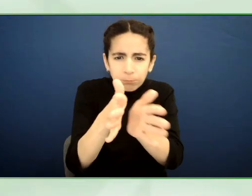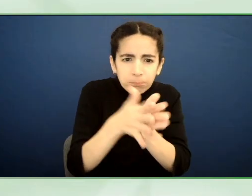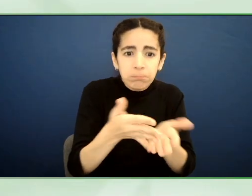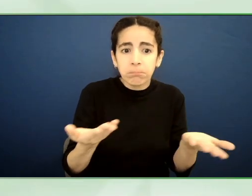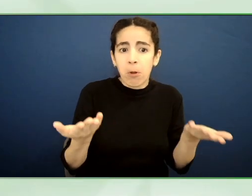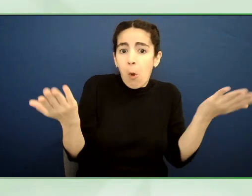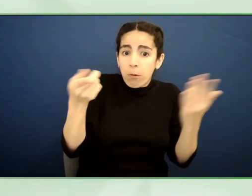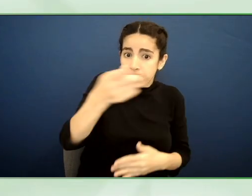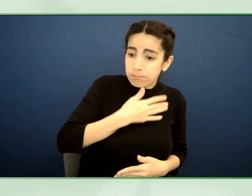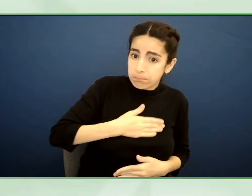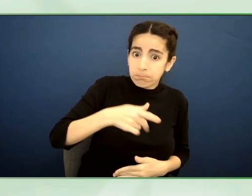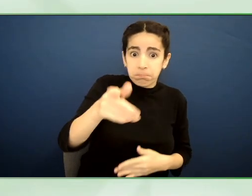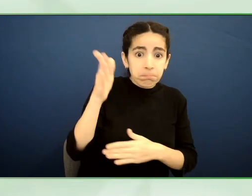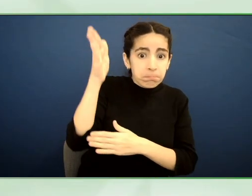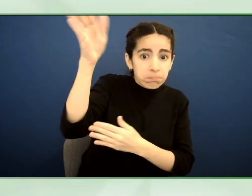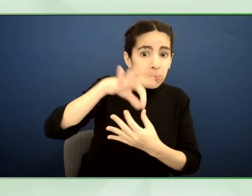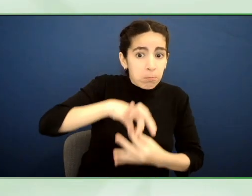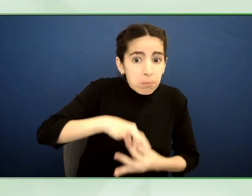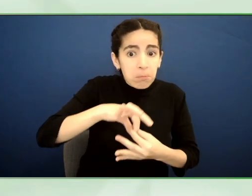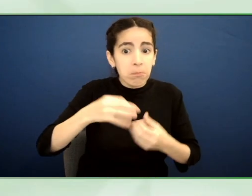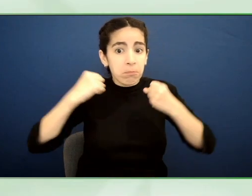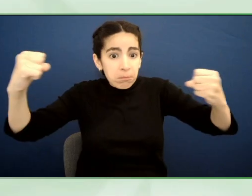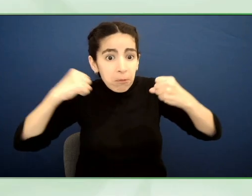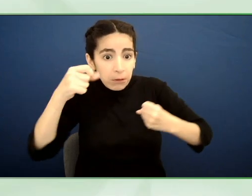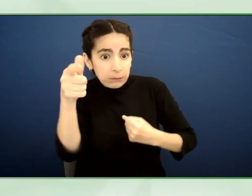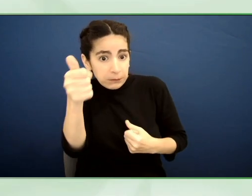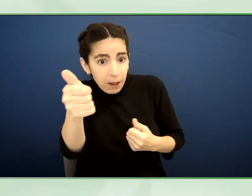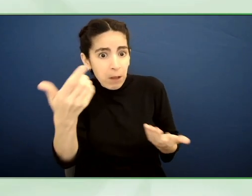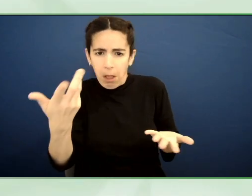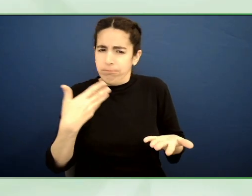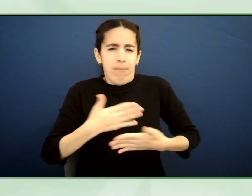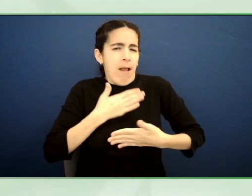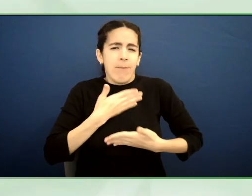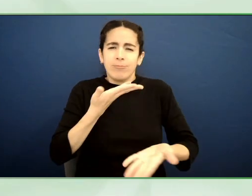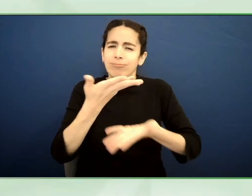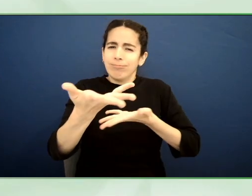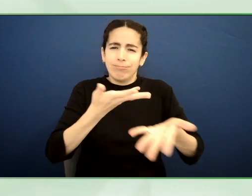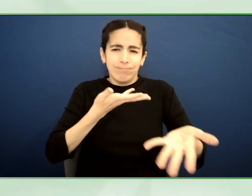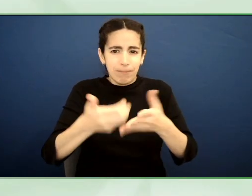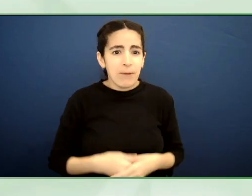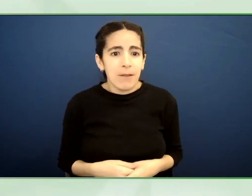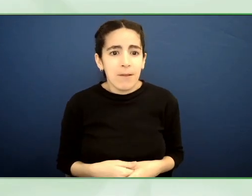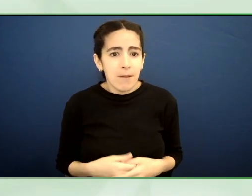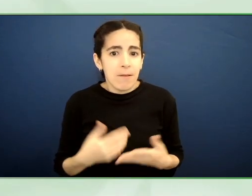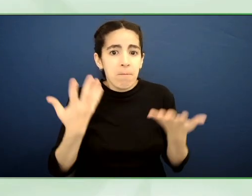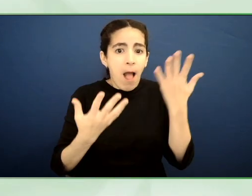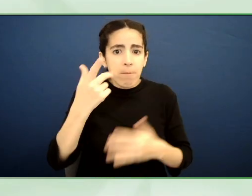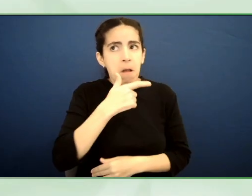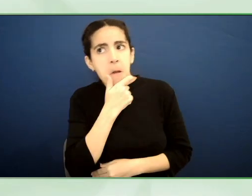love to speak with you. Thank you all so much for being here today, and I hope you enjoy the rest of the conference.